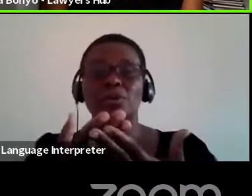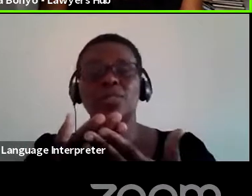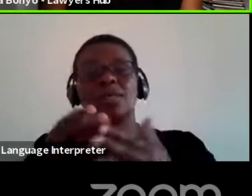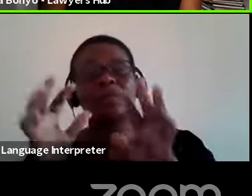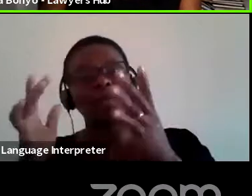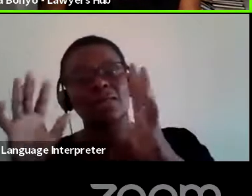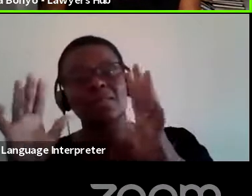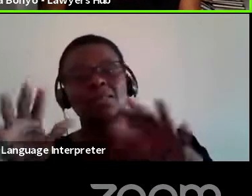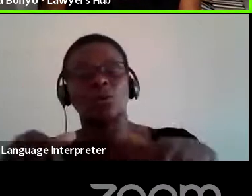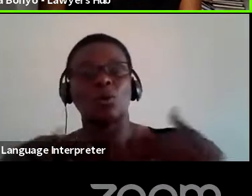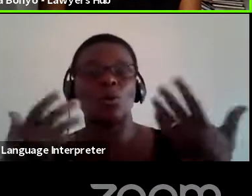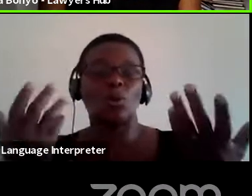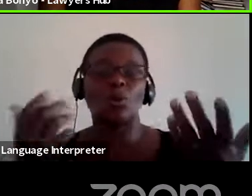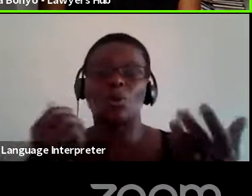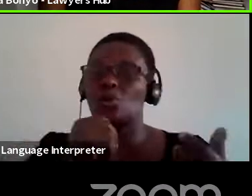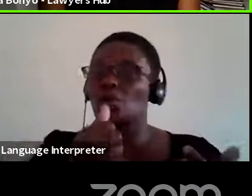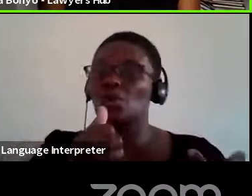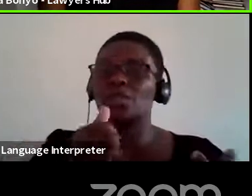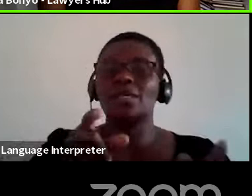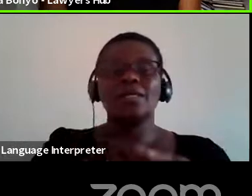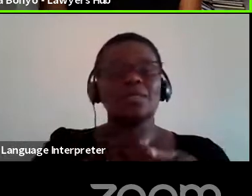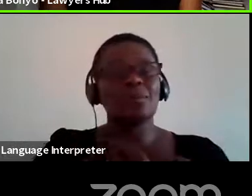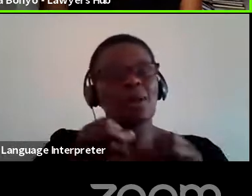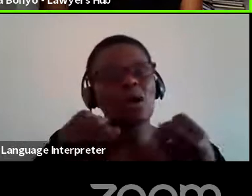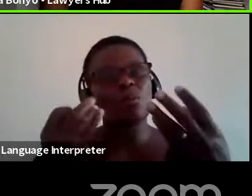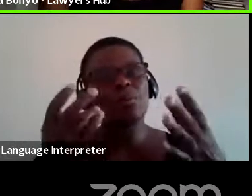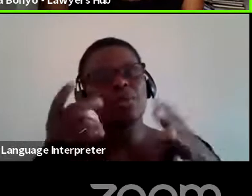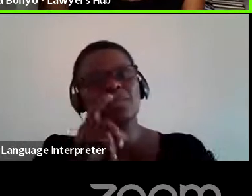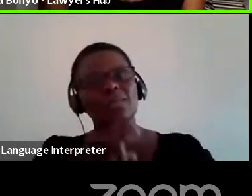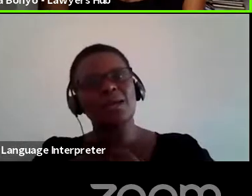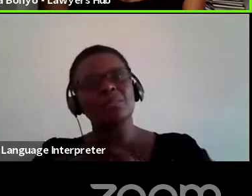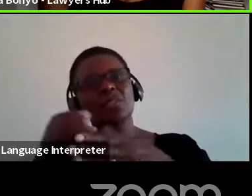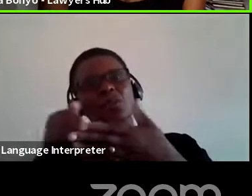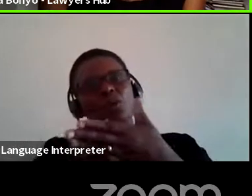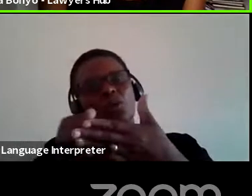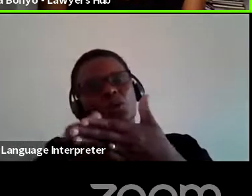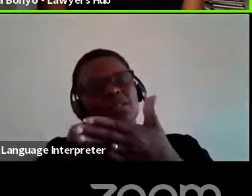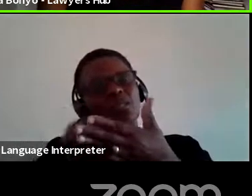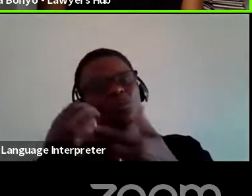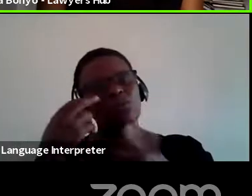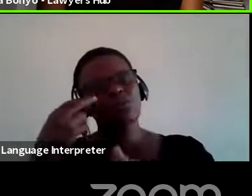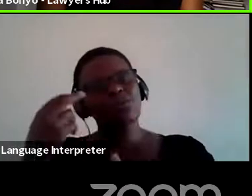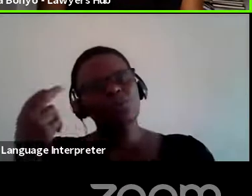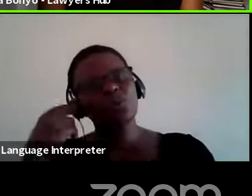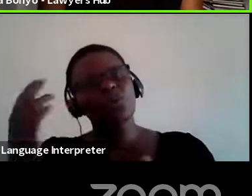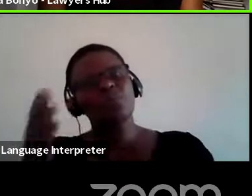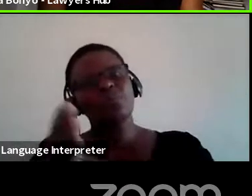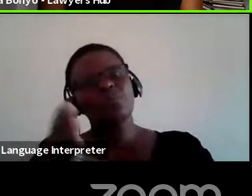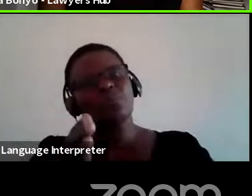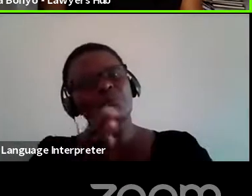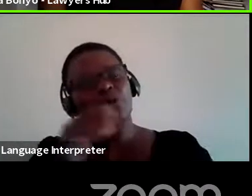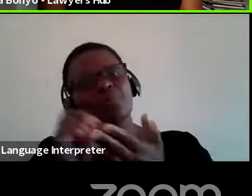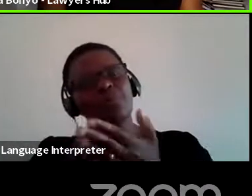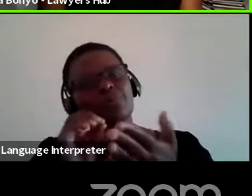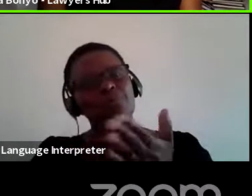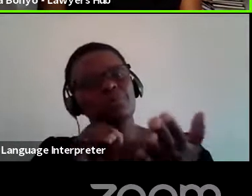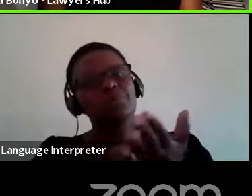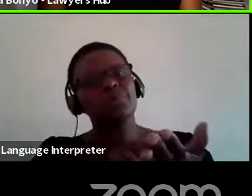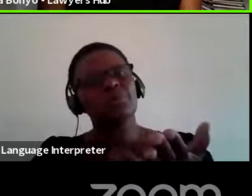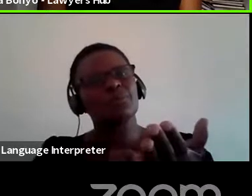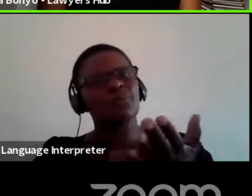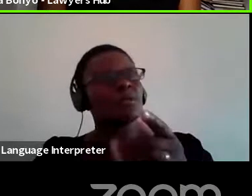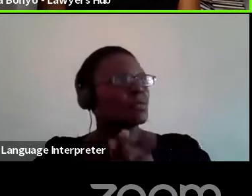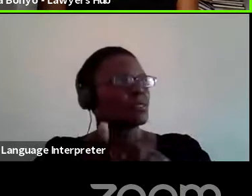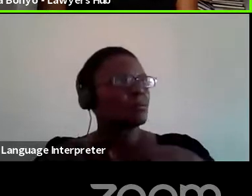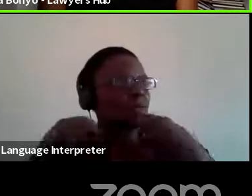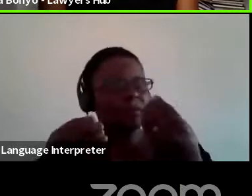not, and the number of times, content was viewed before it was taken down. I'd give, different examples within